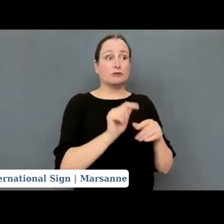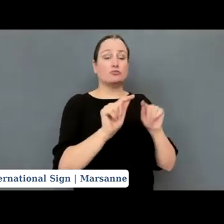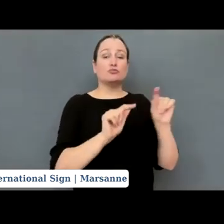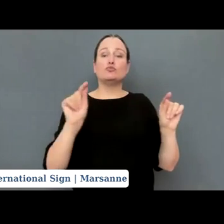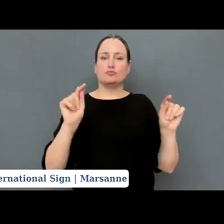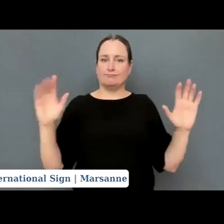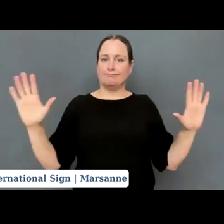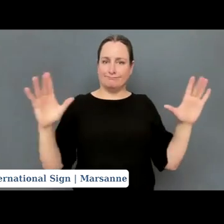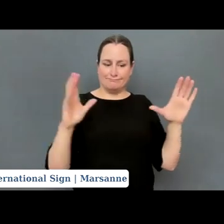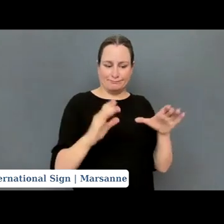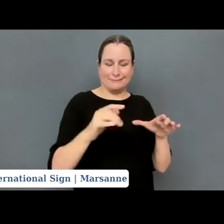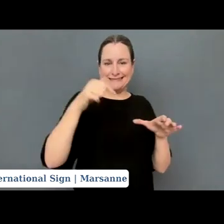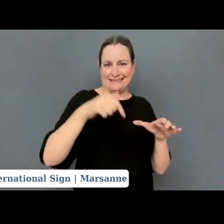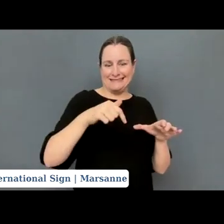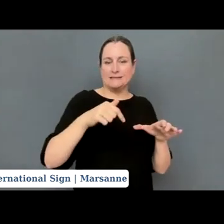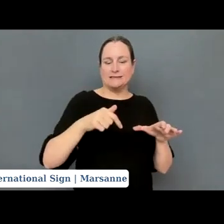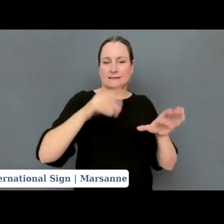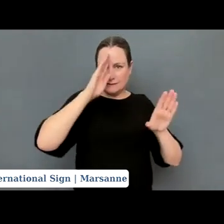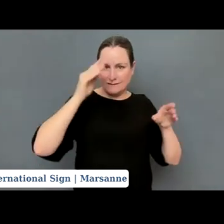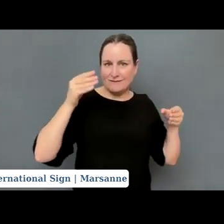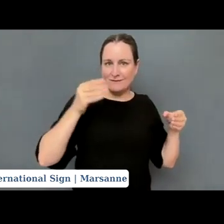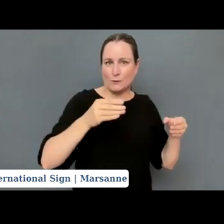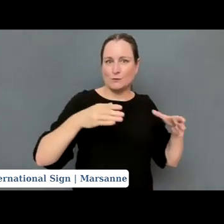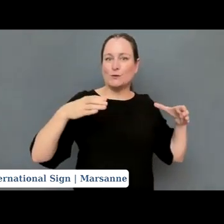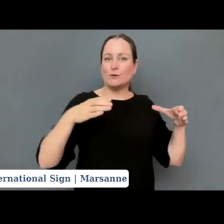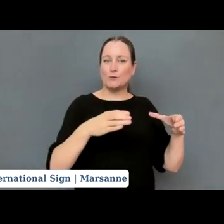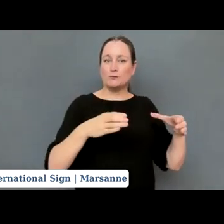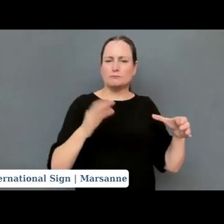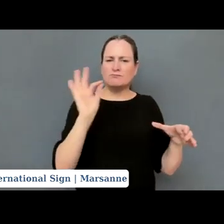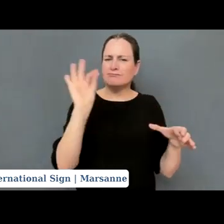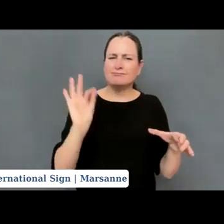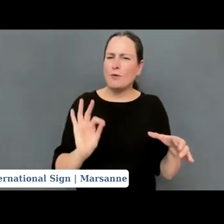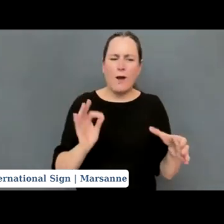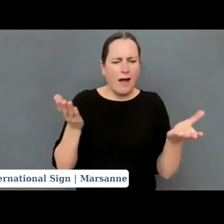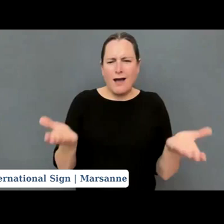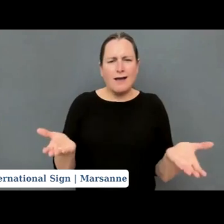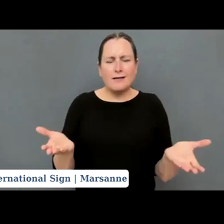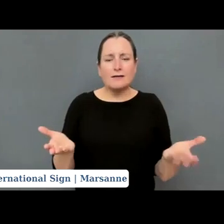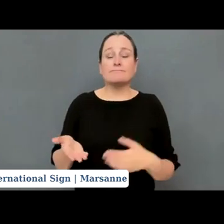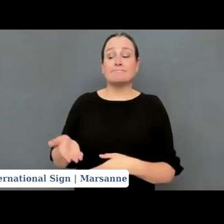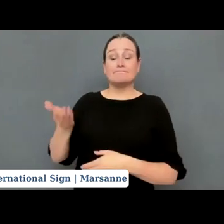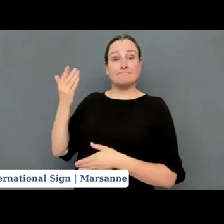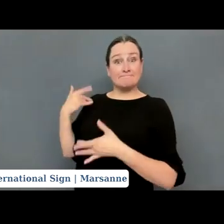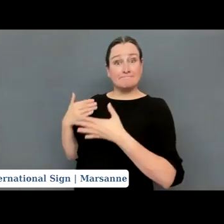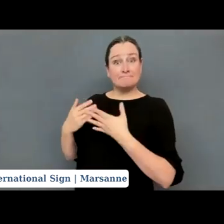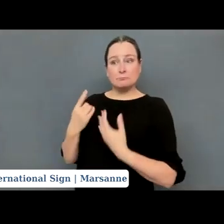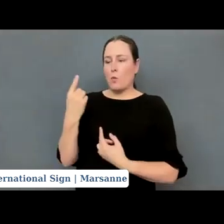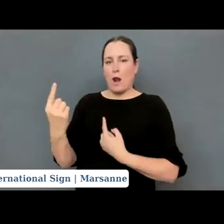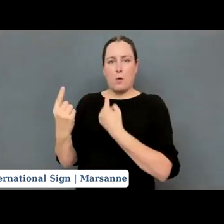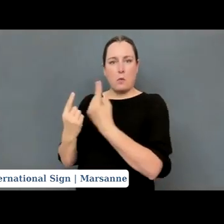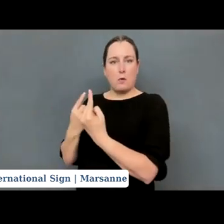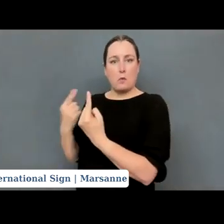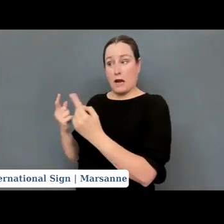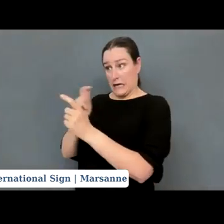in order to validate the information that has been offered in the individual inquiries, so we